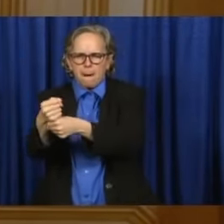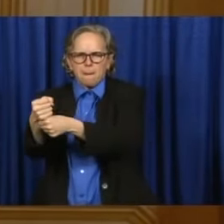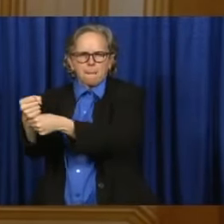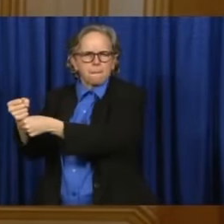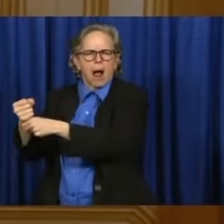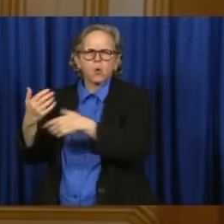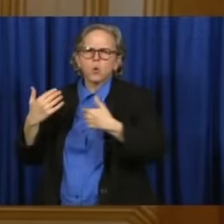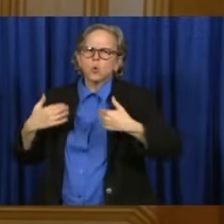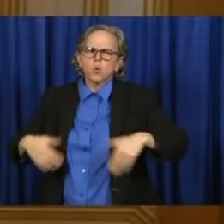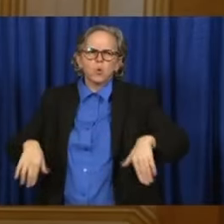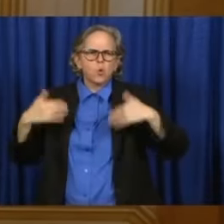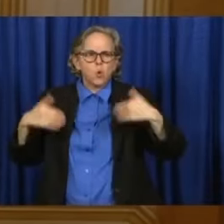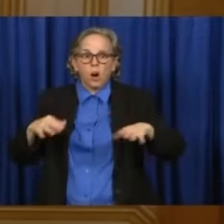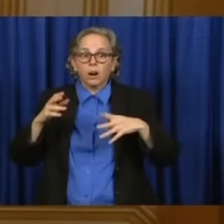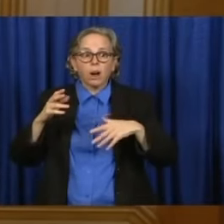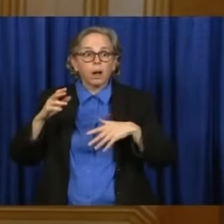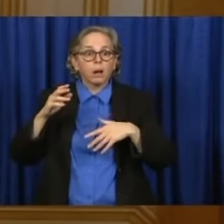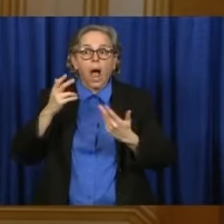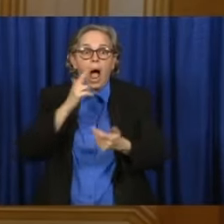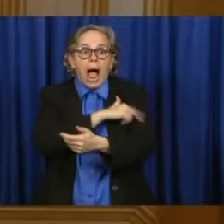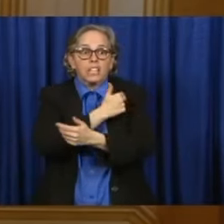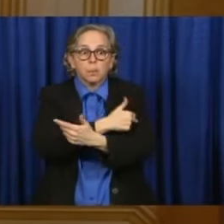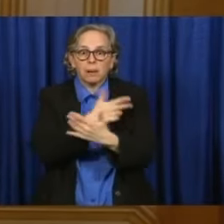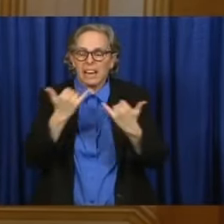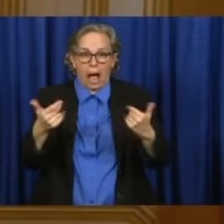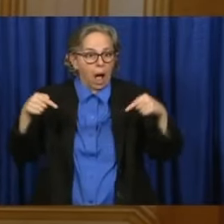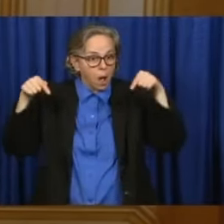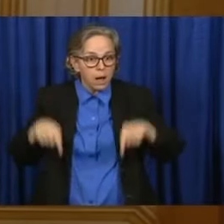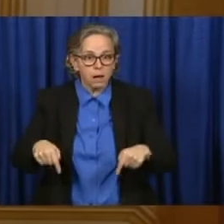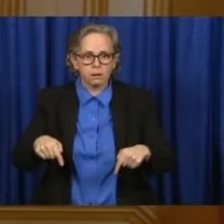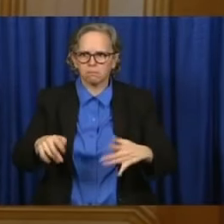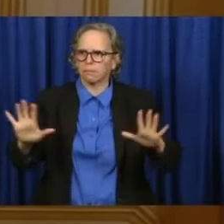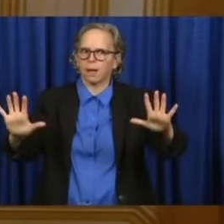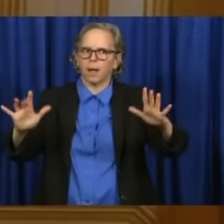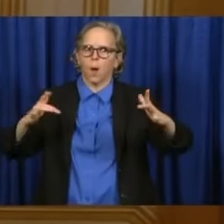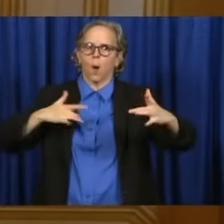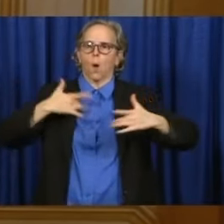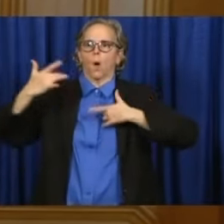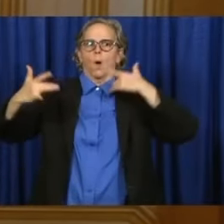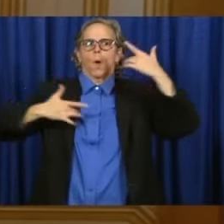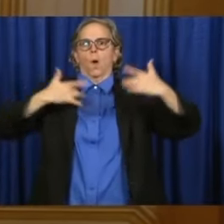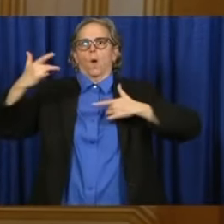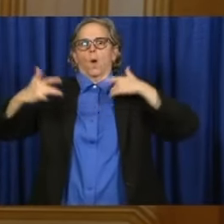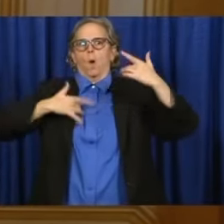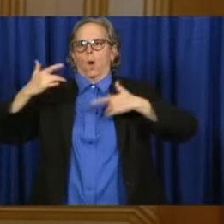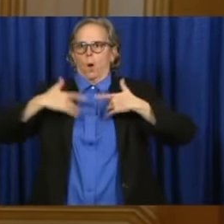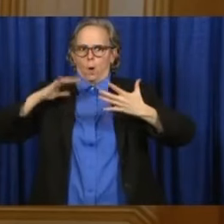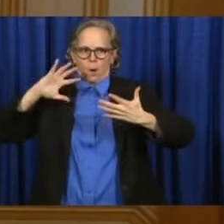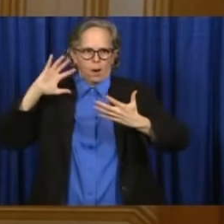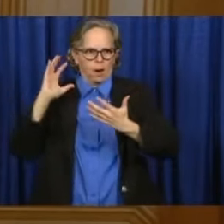in Ohio, this is a great opportunity. Please contact Battelle.